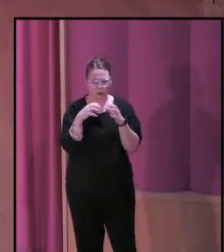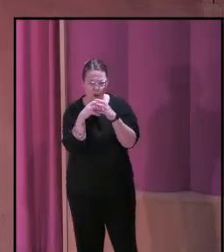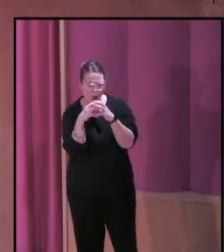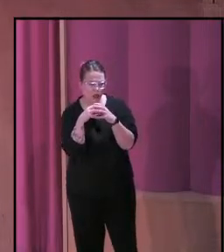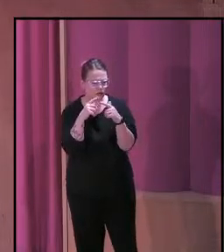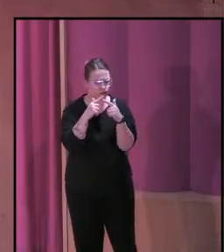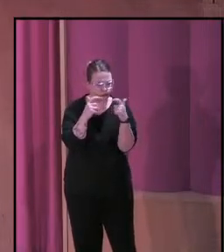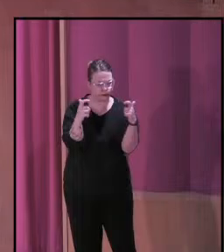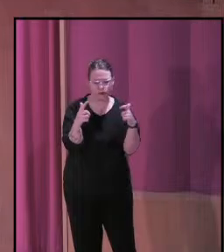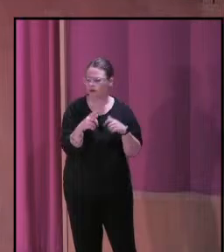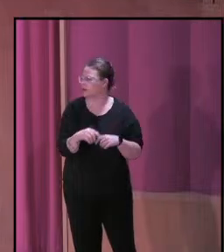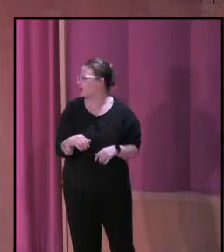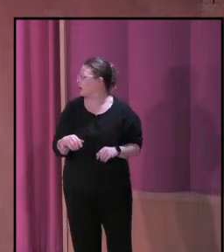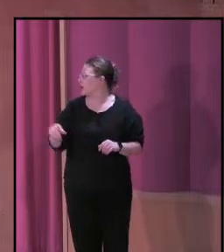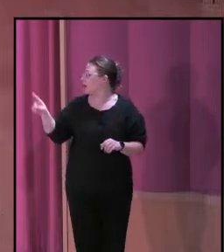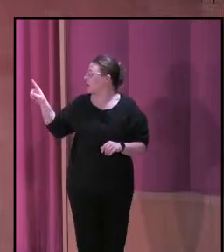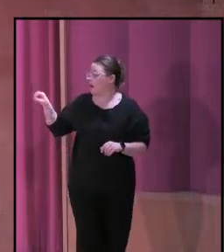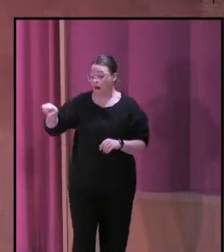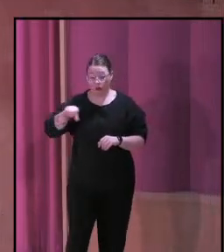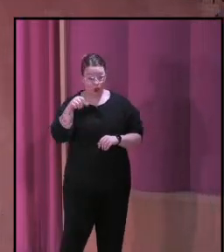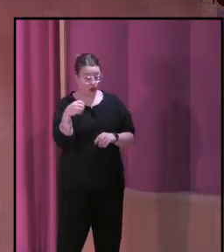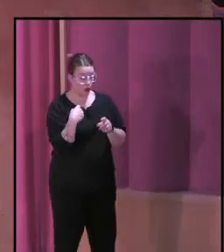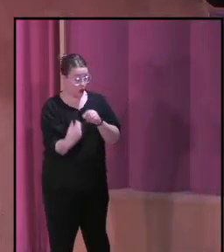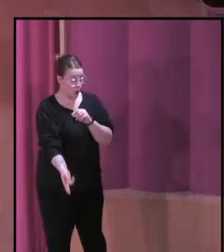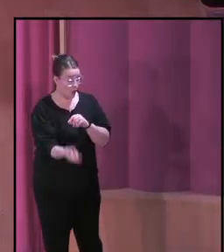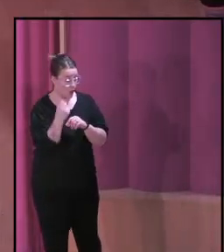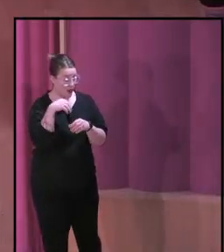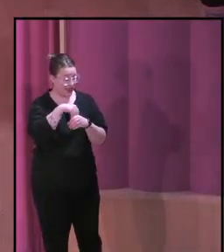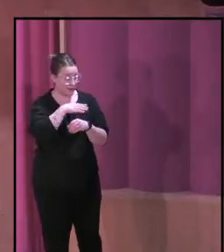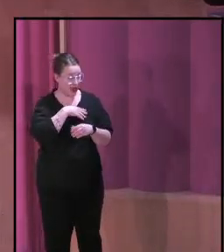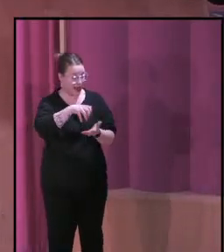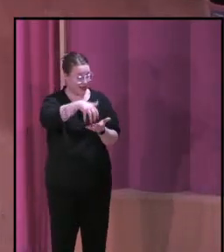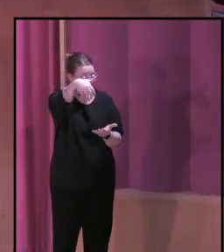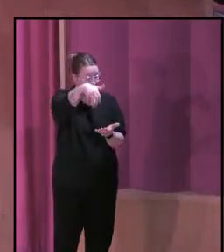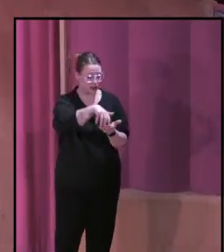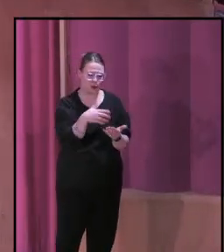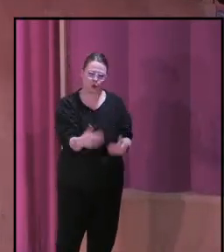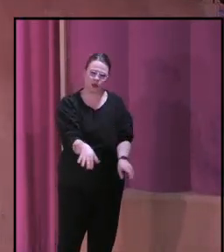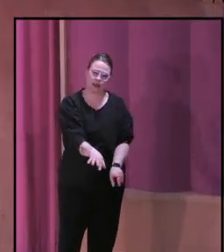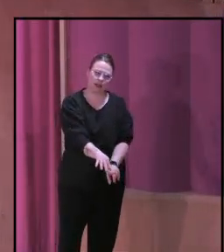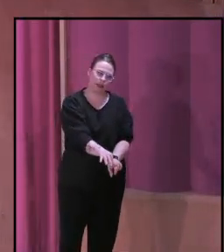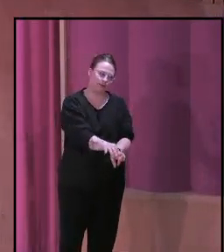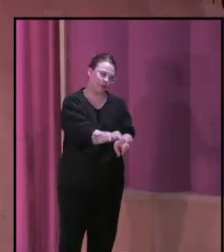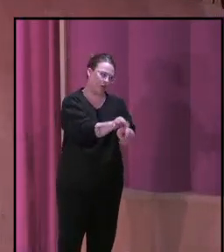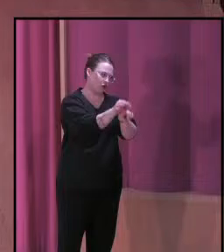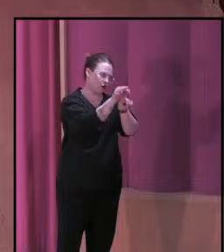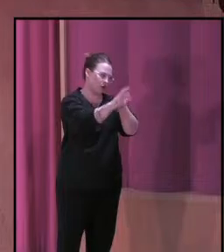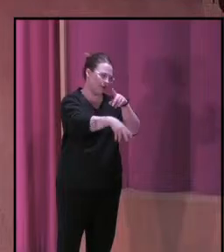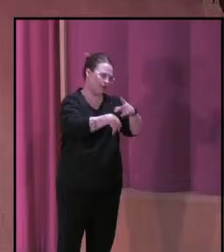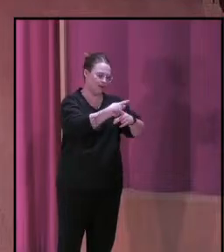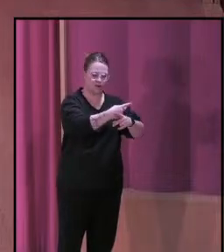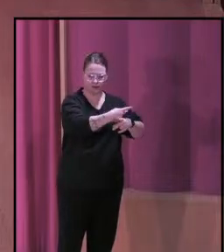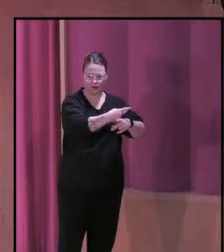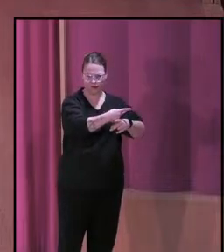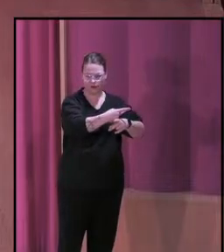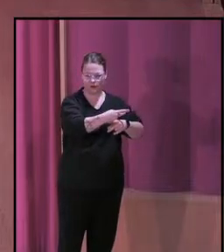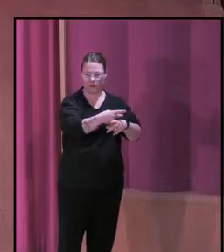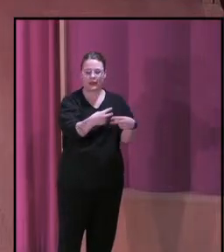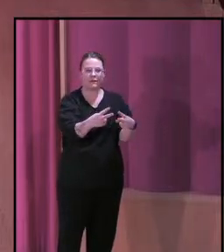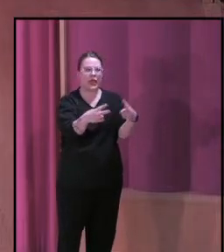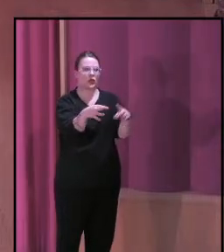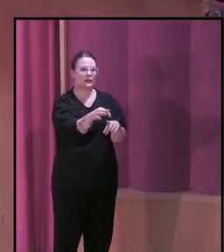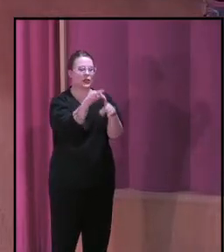yo-yo in my case here. And this one is a very special yo-yo. It's so special, it gets its